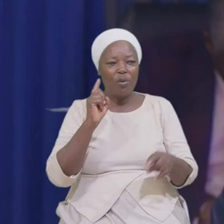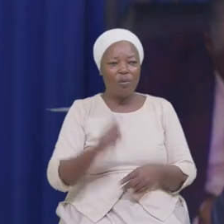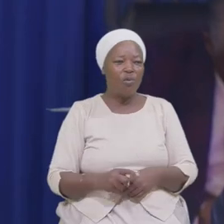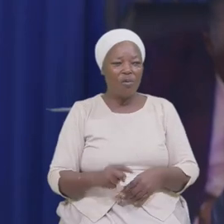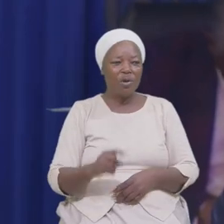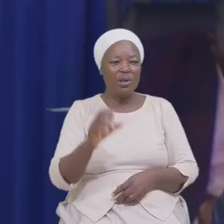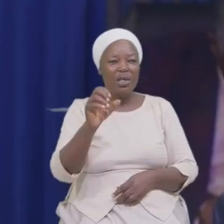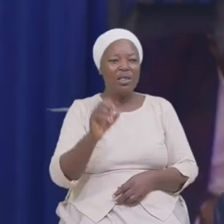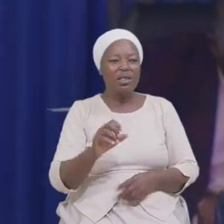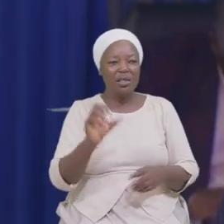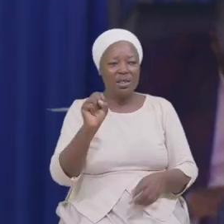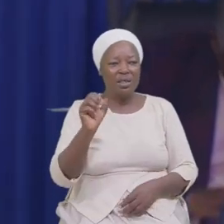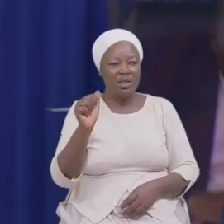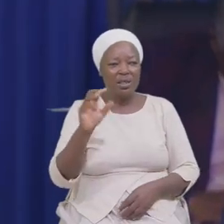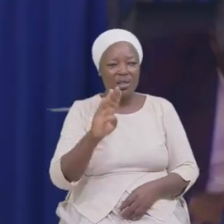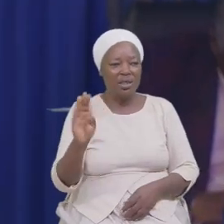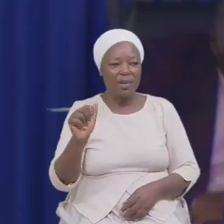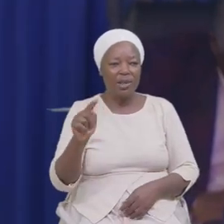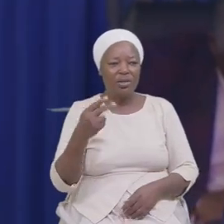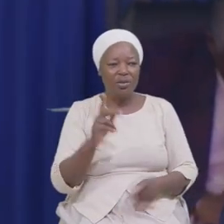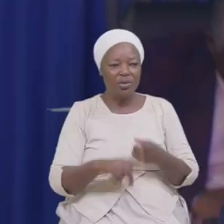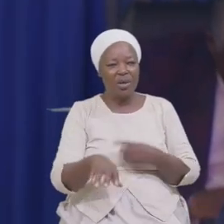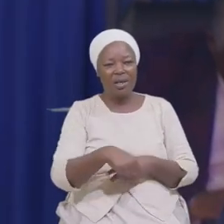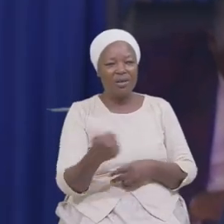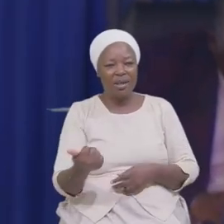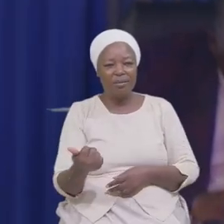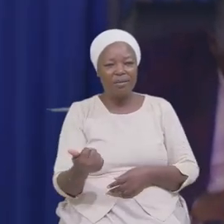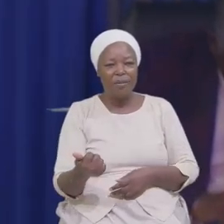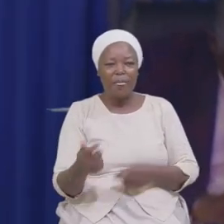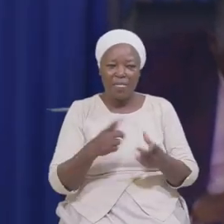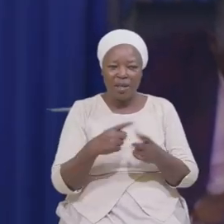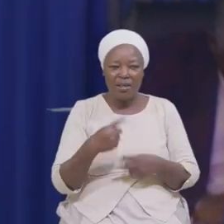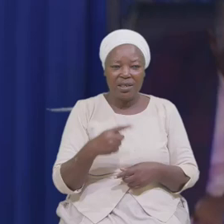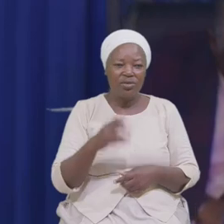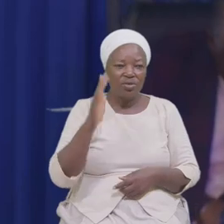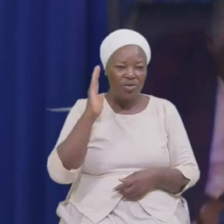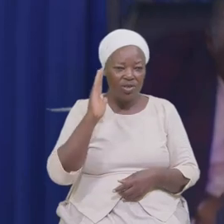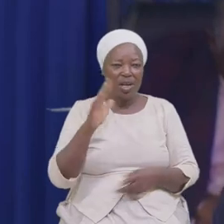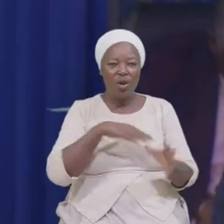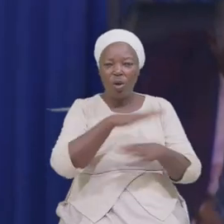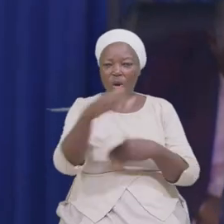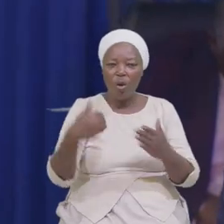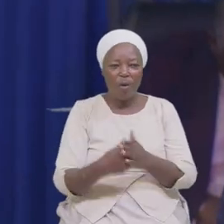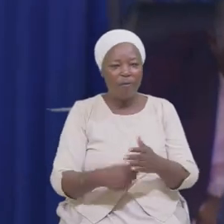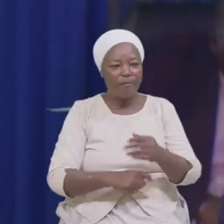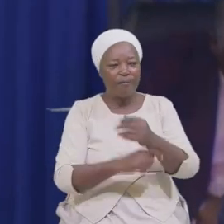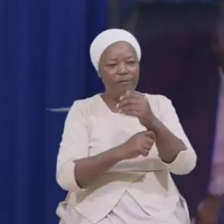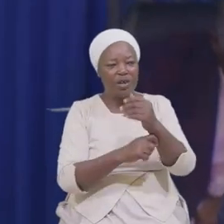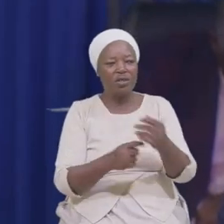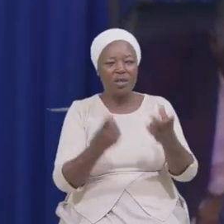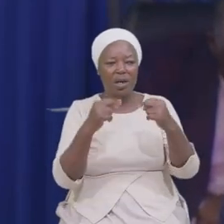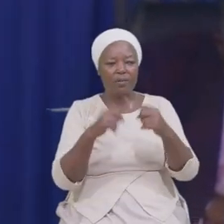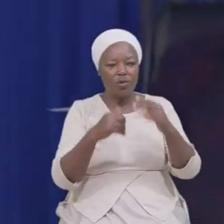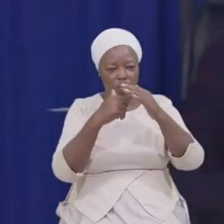to the other, it says, shall all flesh come to worship before